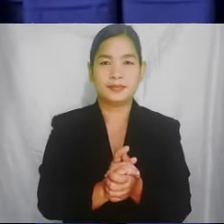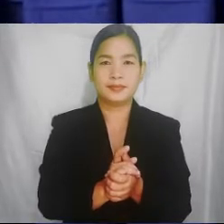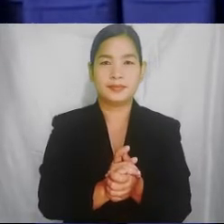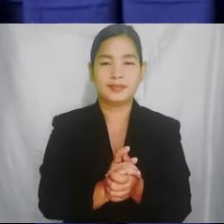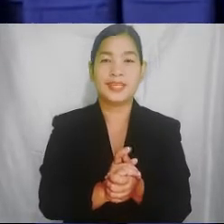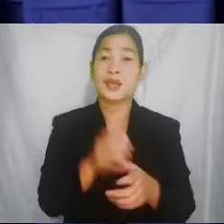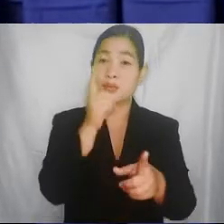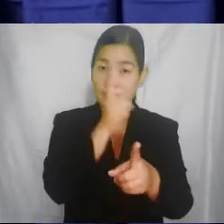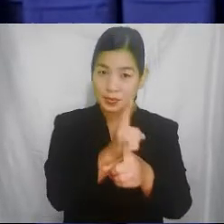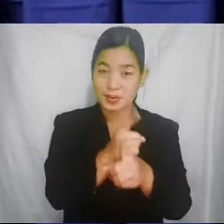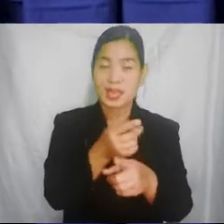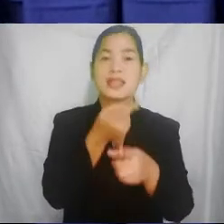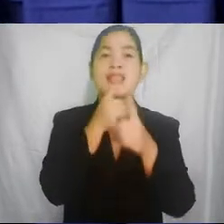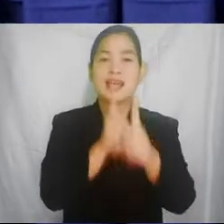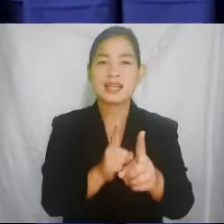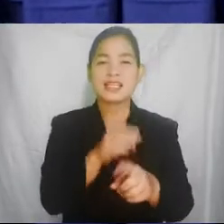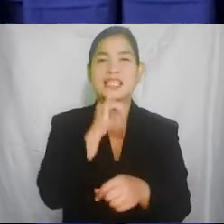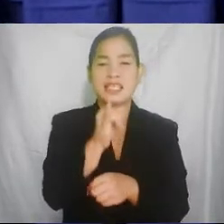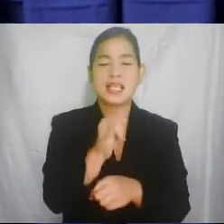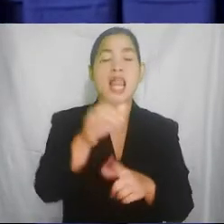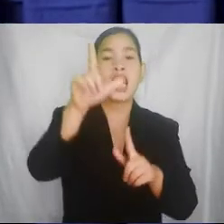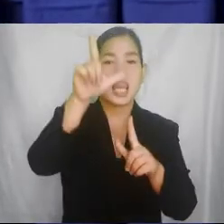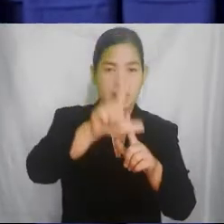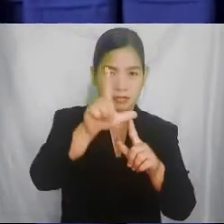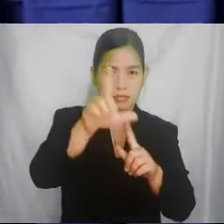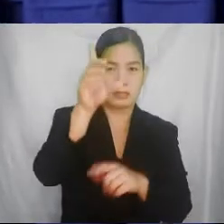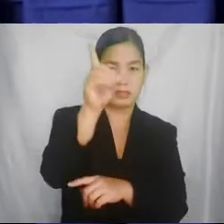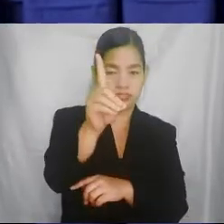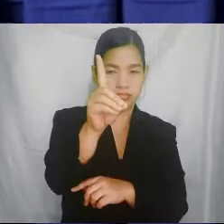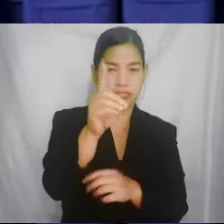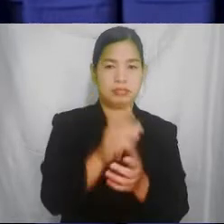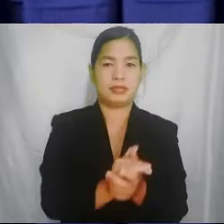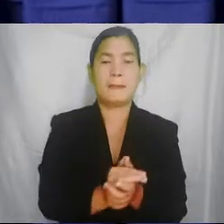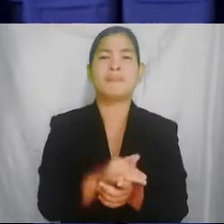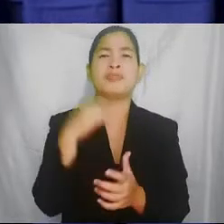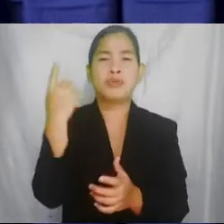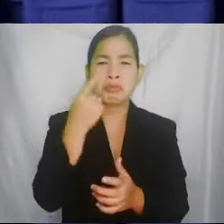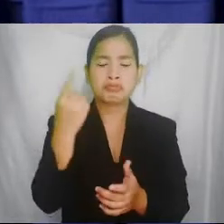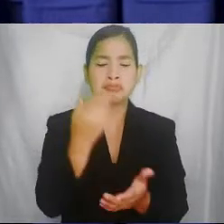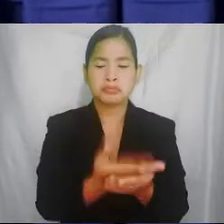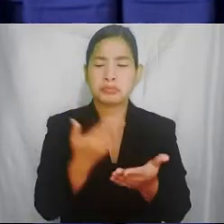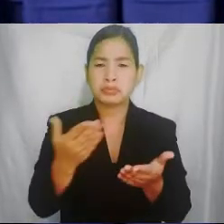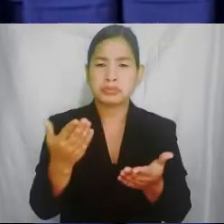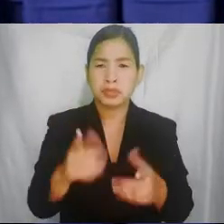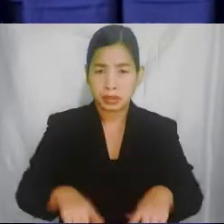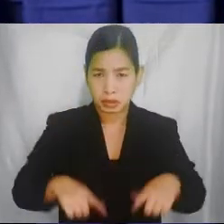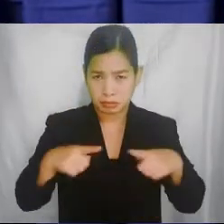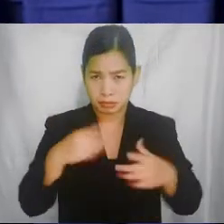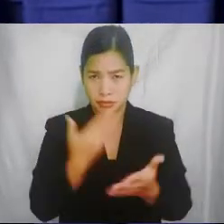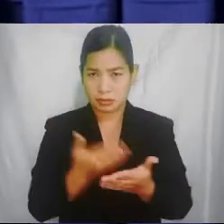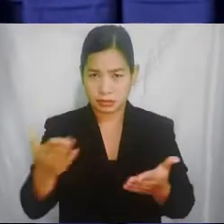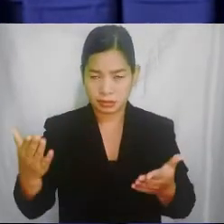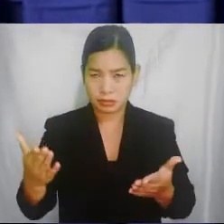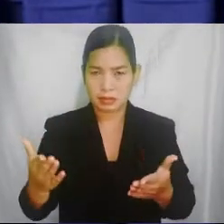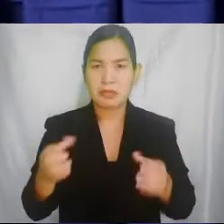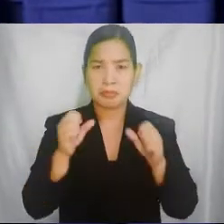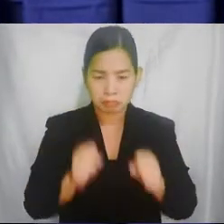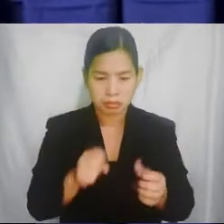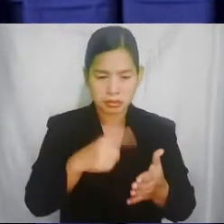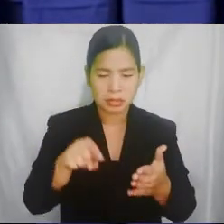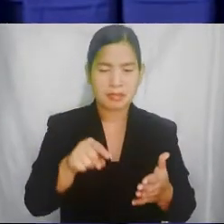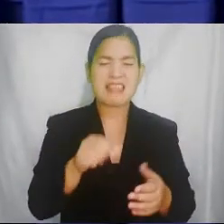The correct answer is letter D. Only living things can be examined under a microscope is not true at